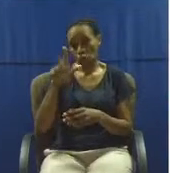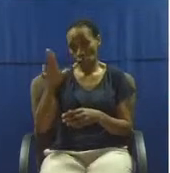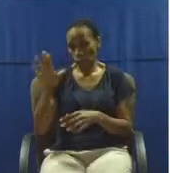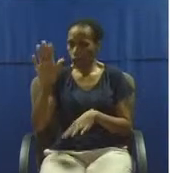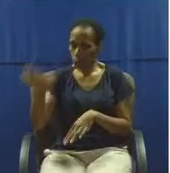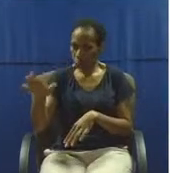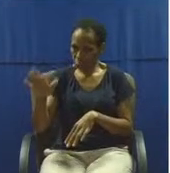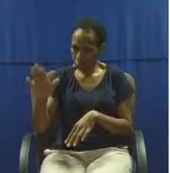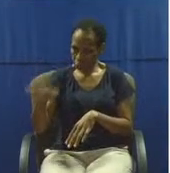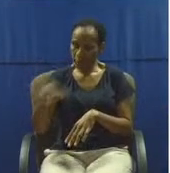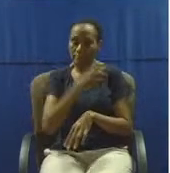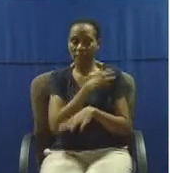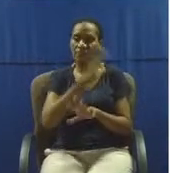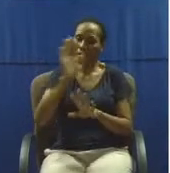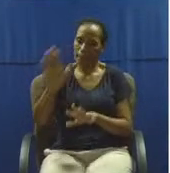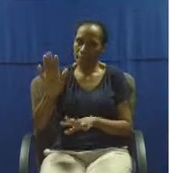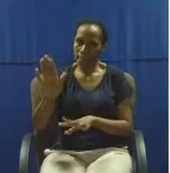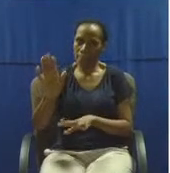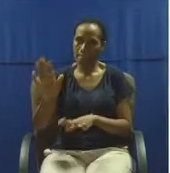Order, Minister.